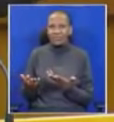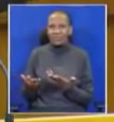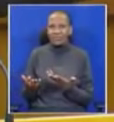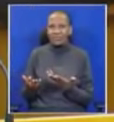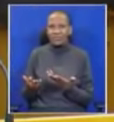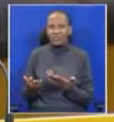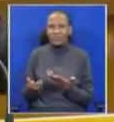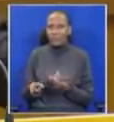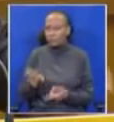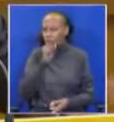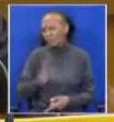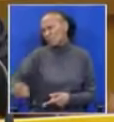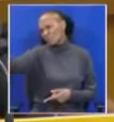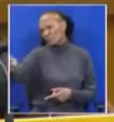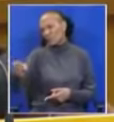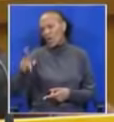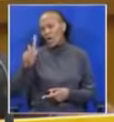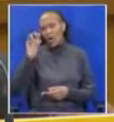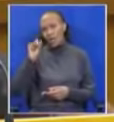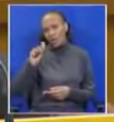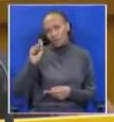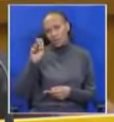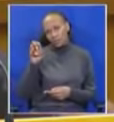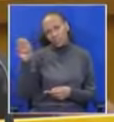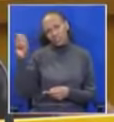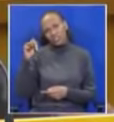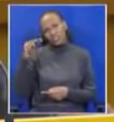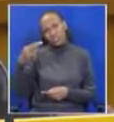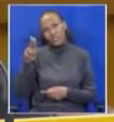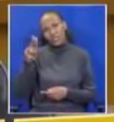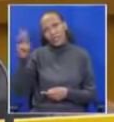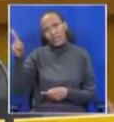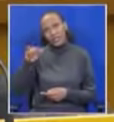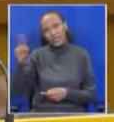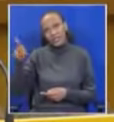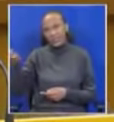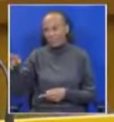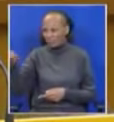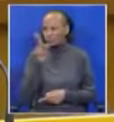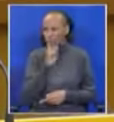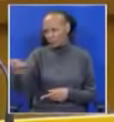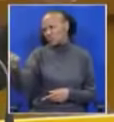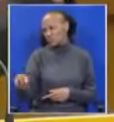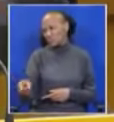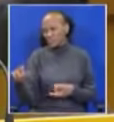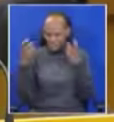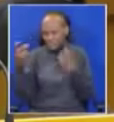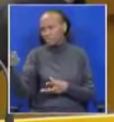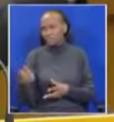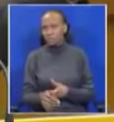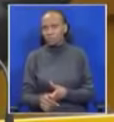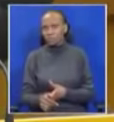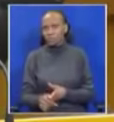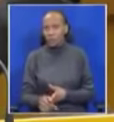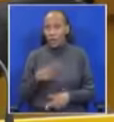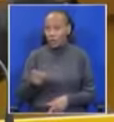nasal and listen. You look around the world. Point of order, Chief. I want you to shut